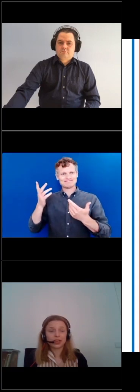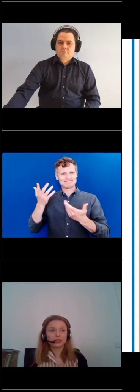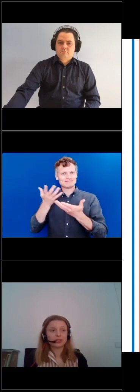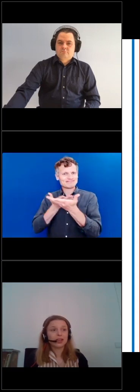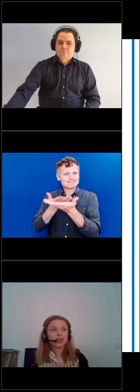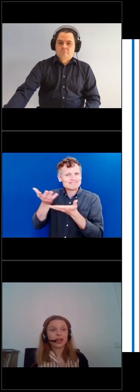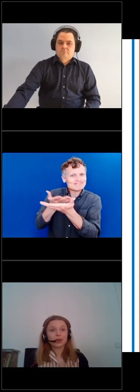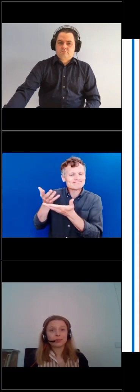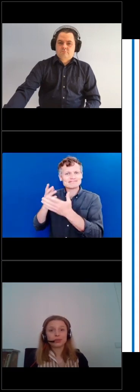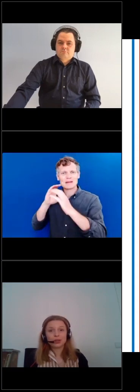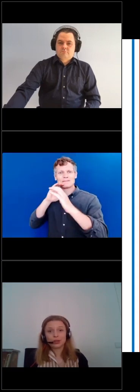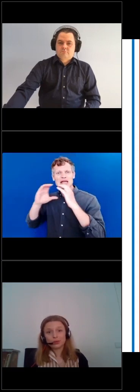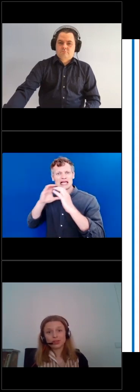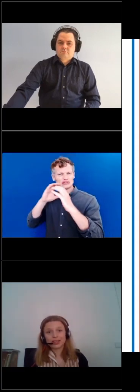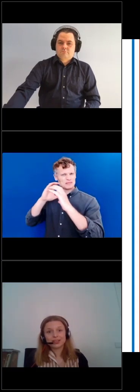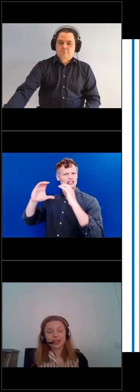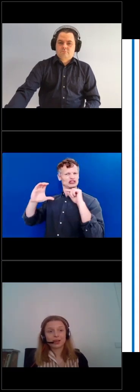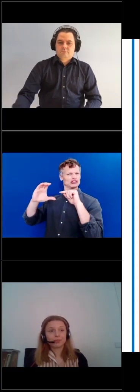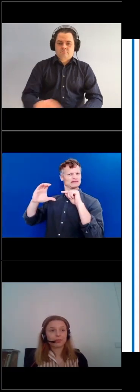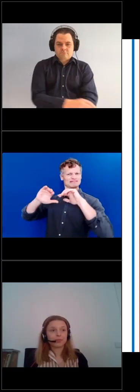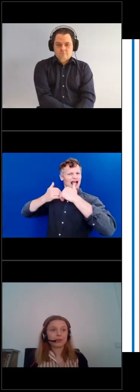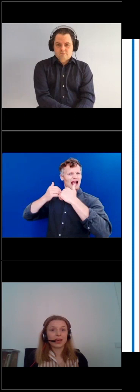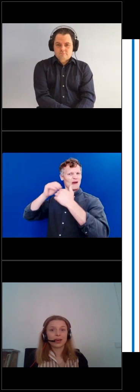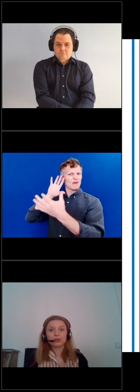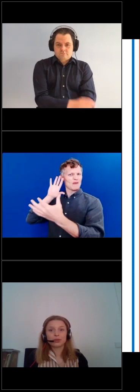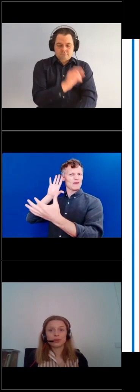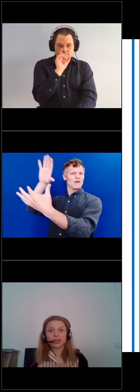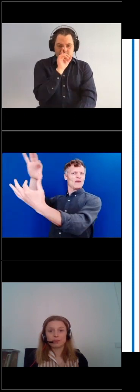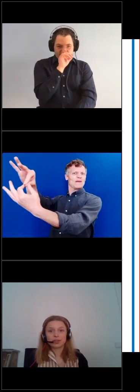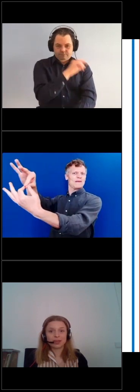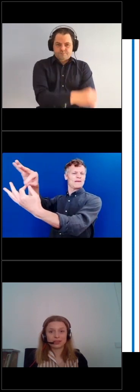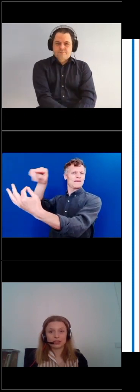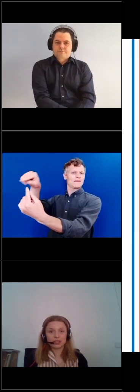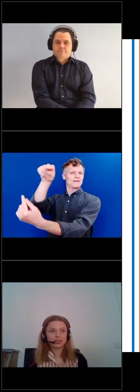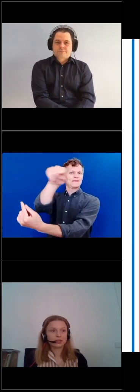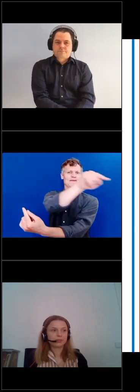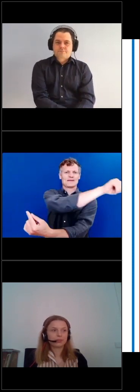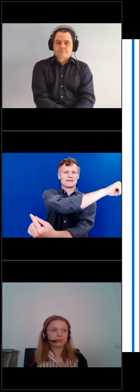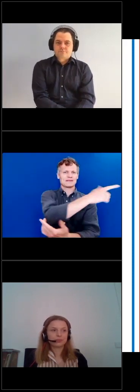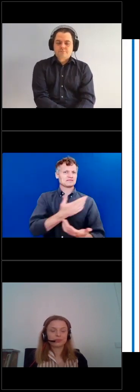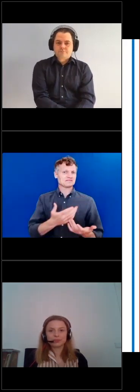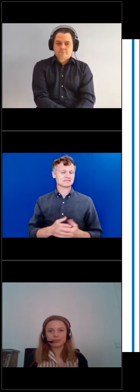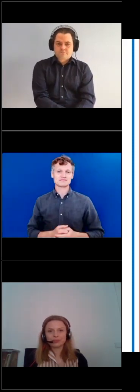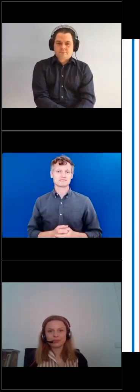communication channels do you use, and maybe how do you adapt the messages?